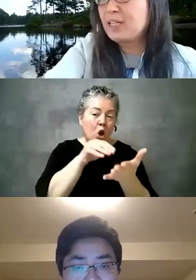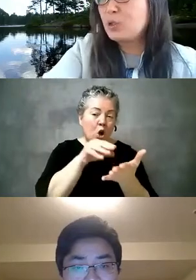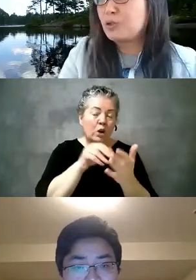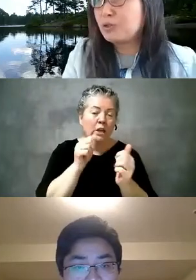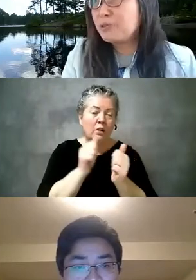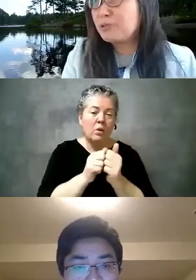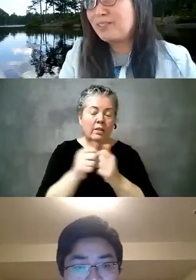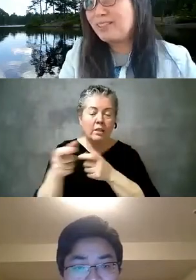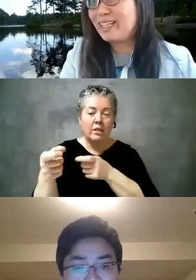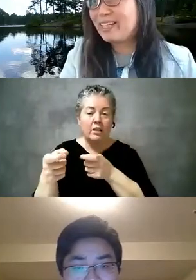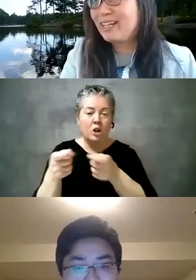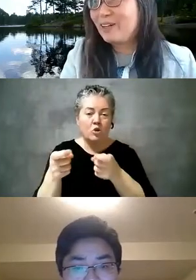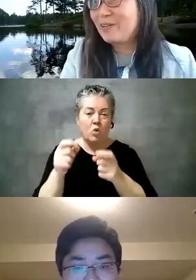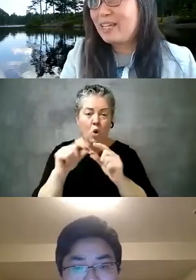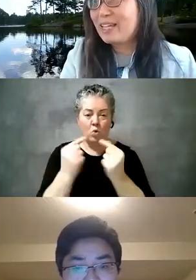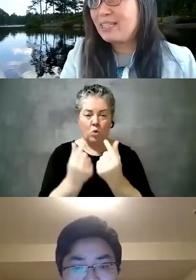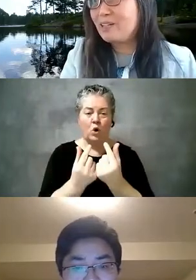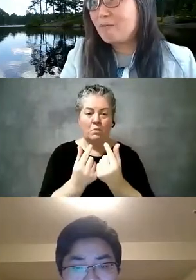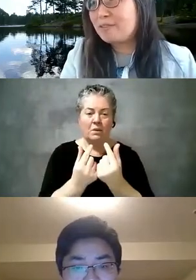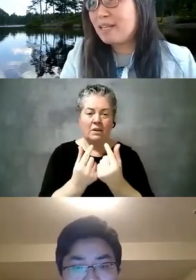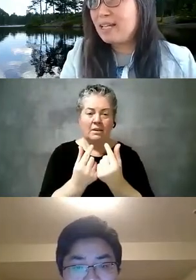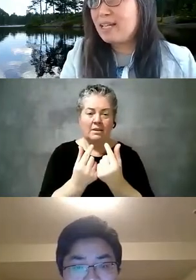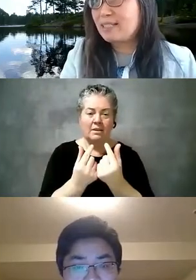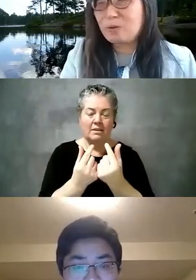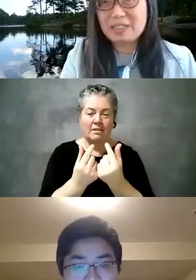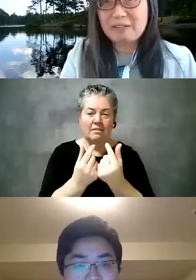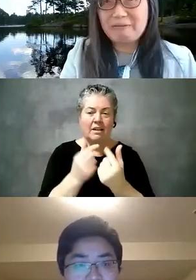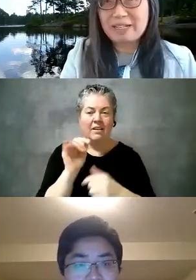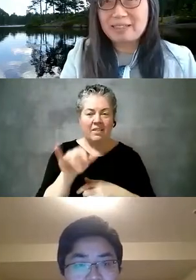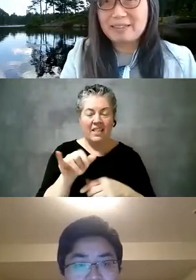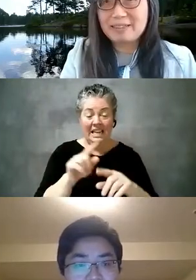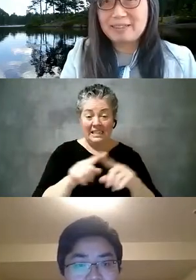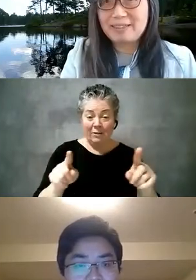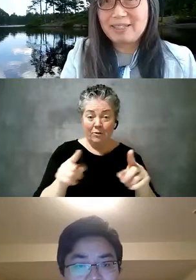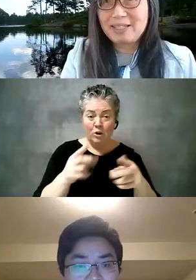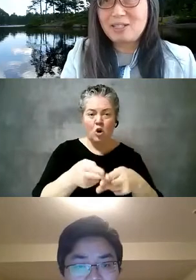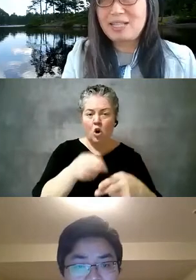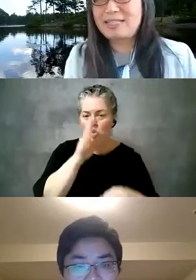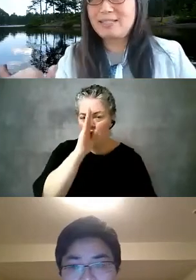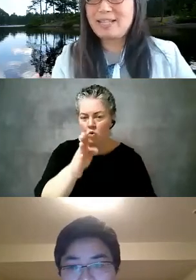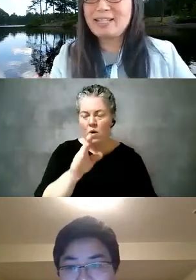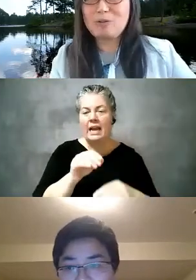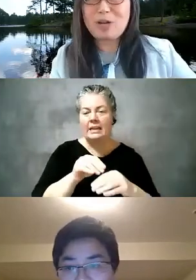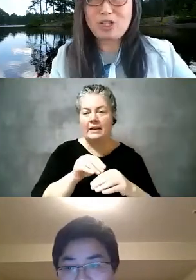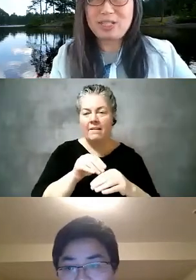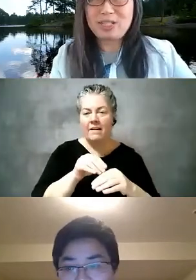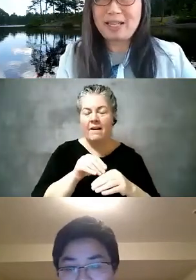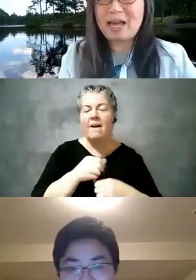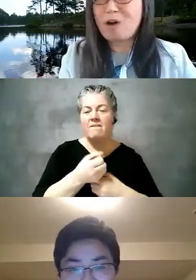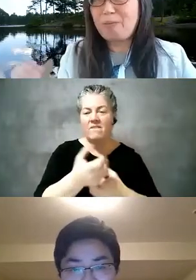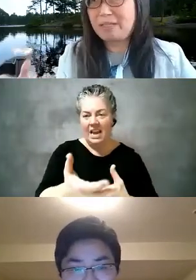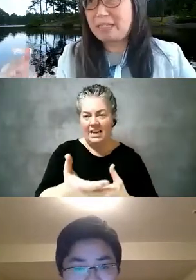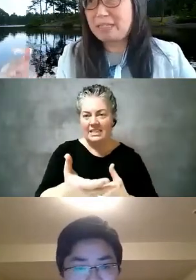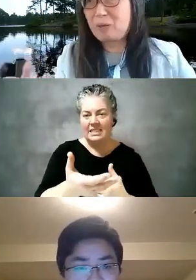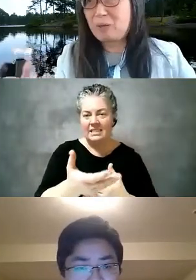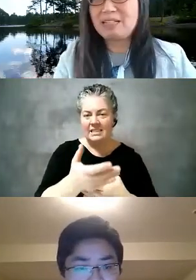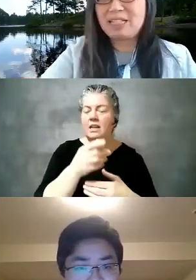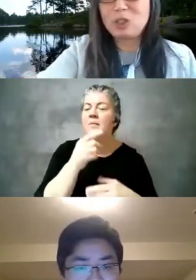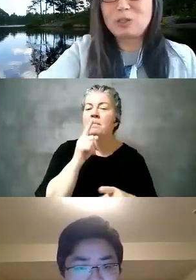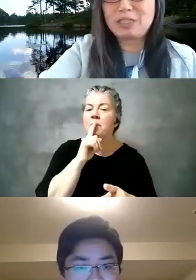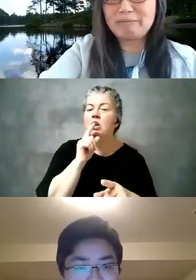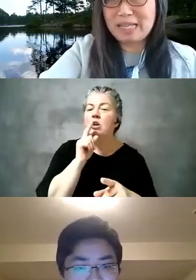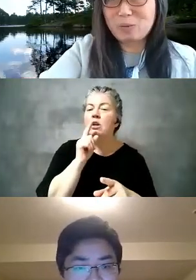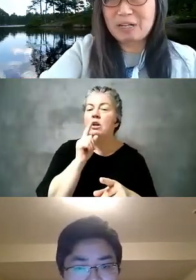the control group student learning, right? That difference is the direct effect. So that's the second rationale, and I hope it's